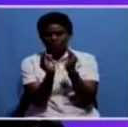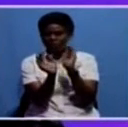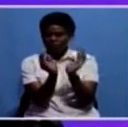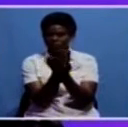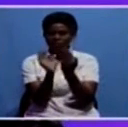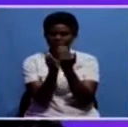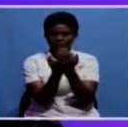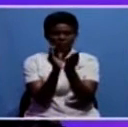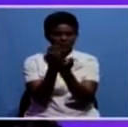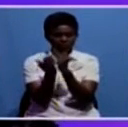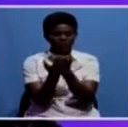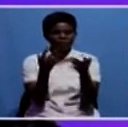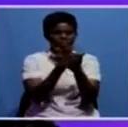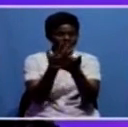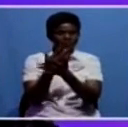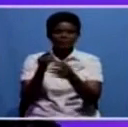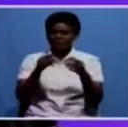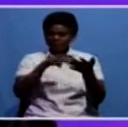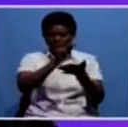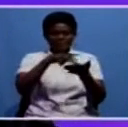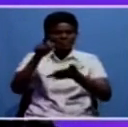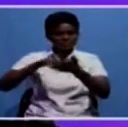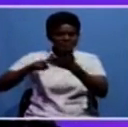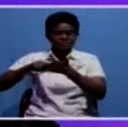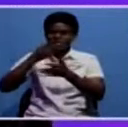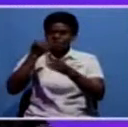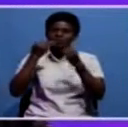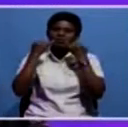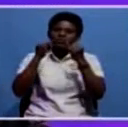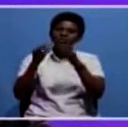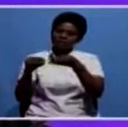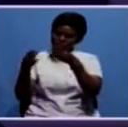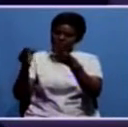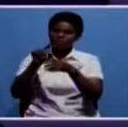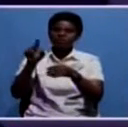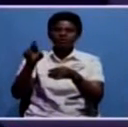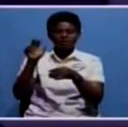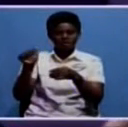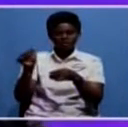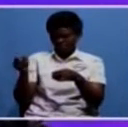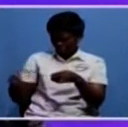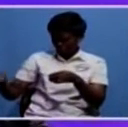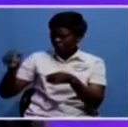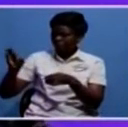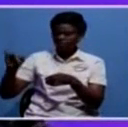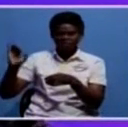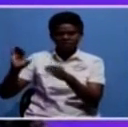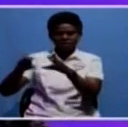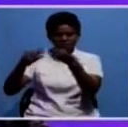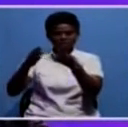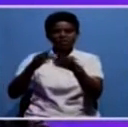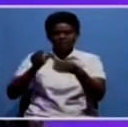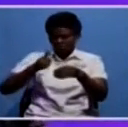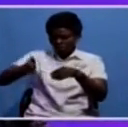it distract the public, they have to take that information to ZRA. Which they've done. So that, yes, and ZRA does their job. They